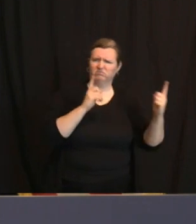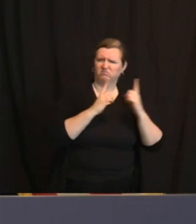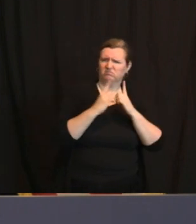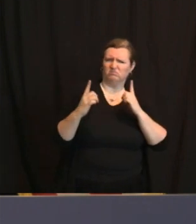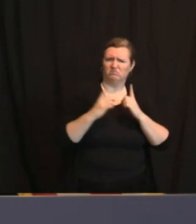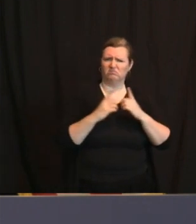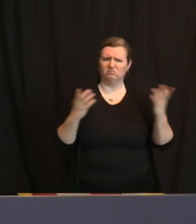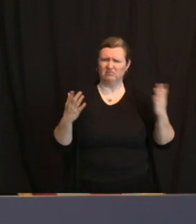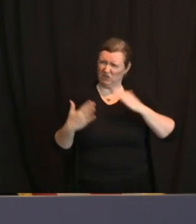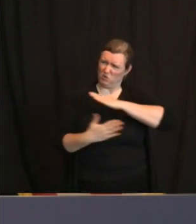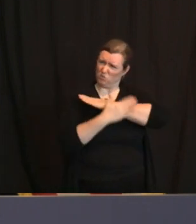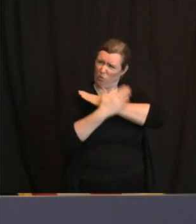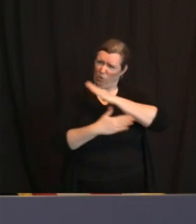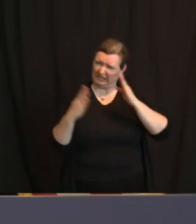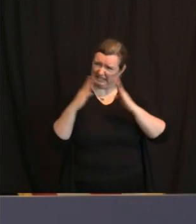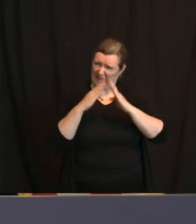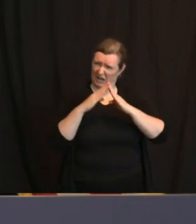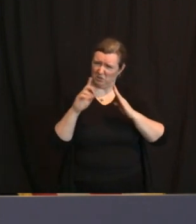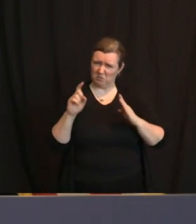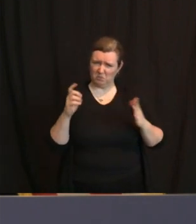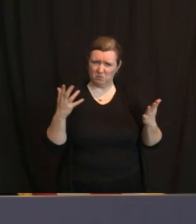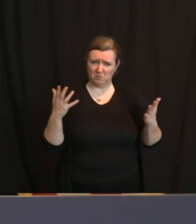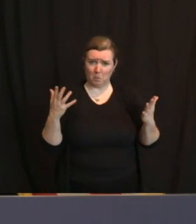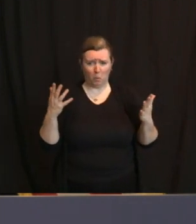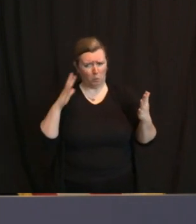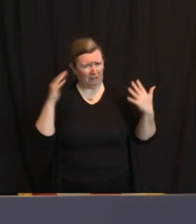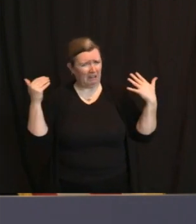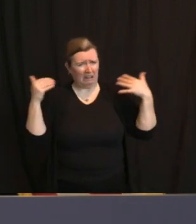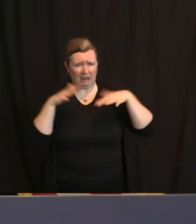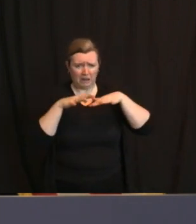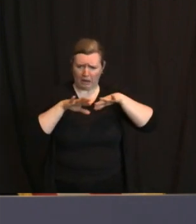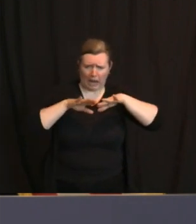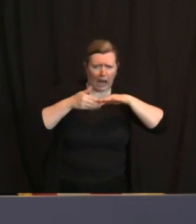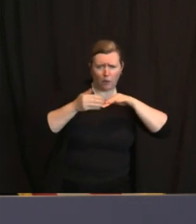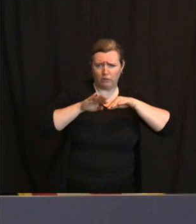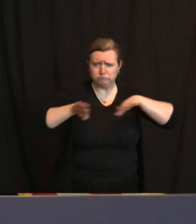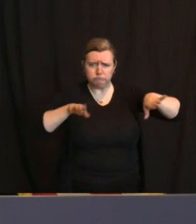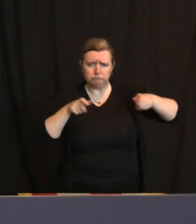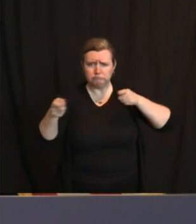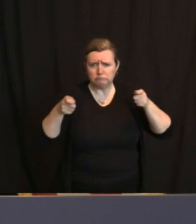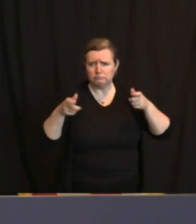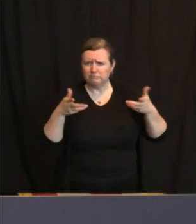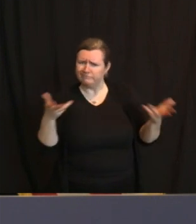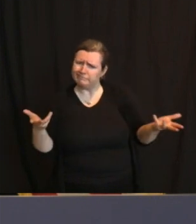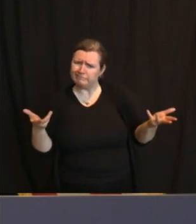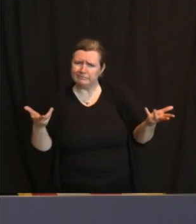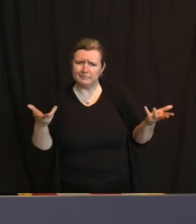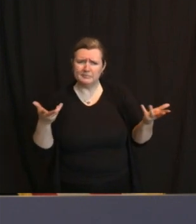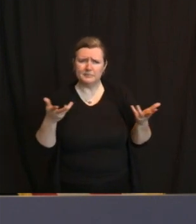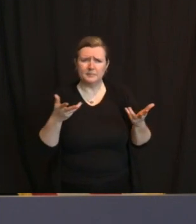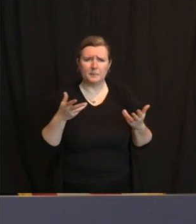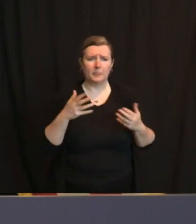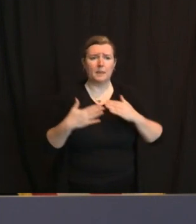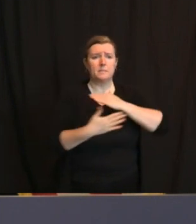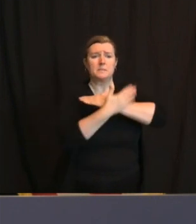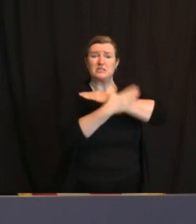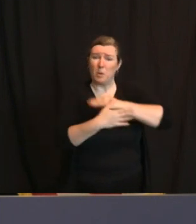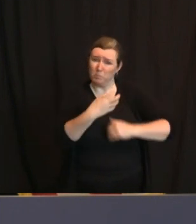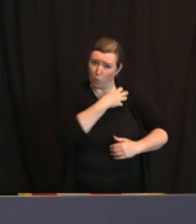are going to handle keeping crowds away? I mean, what do you expect, like the Wildwood Crest Beach Patrol to be going up and down? I mean, how's that going to